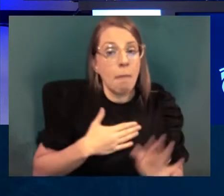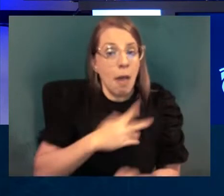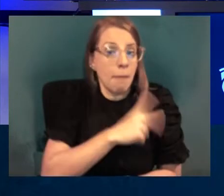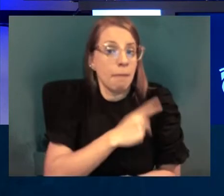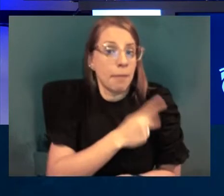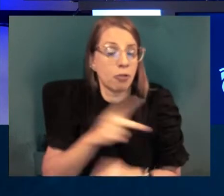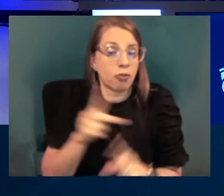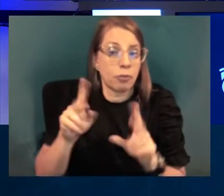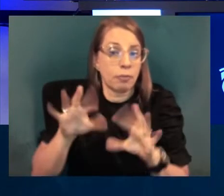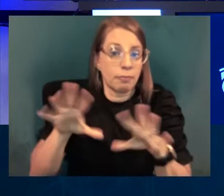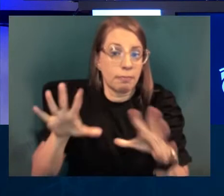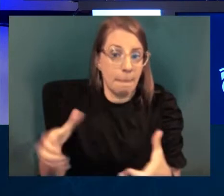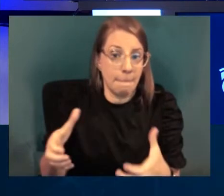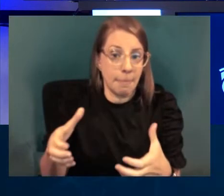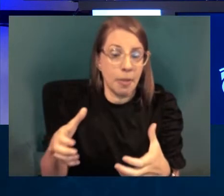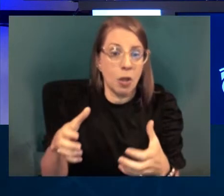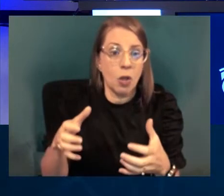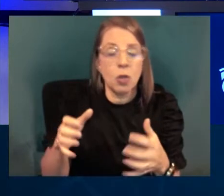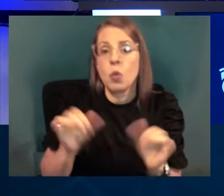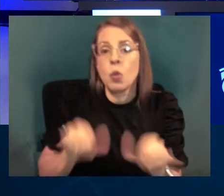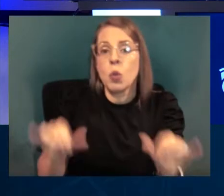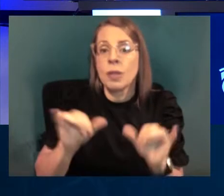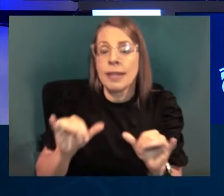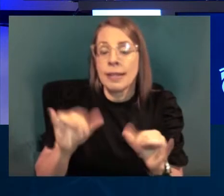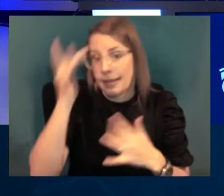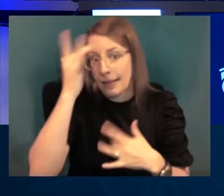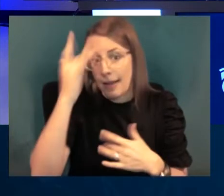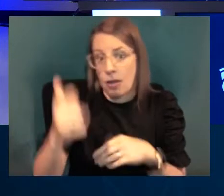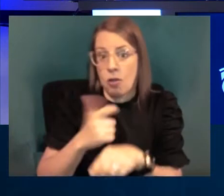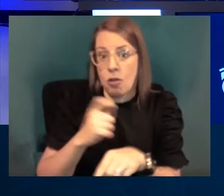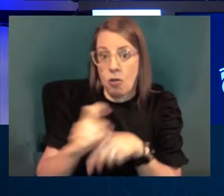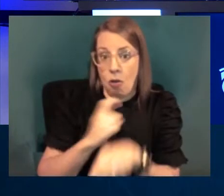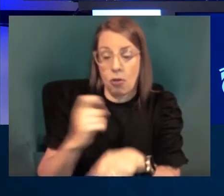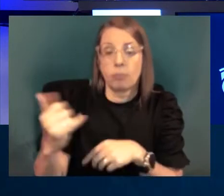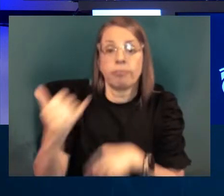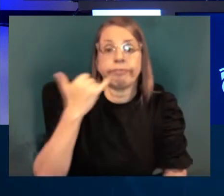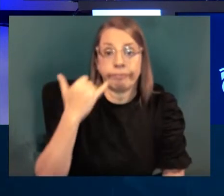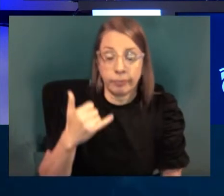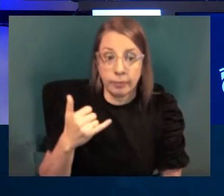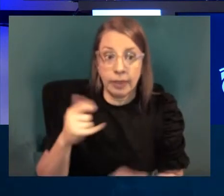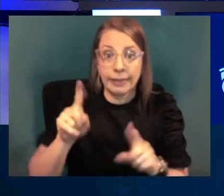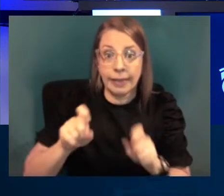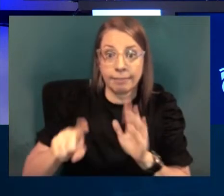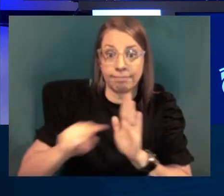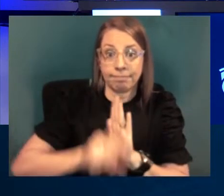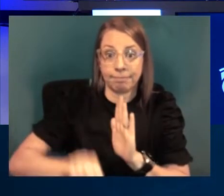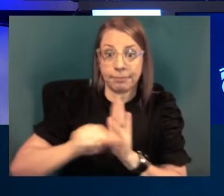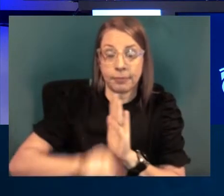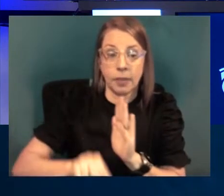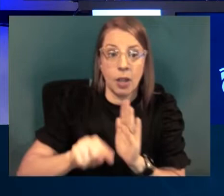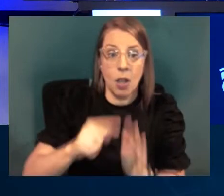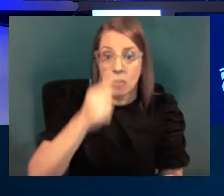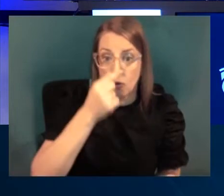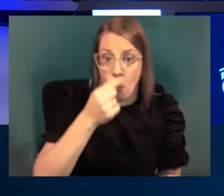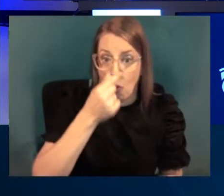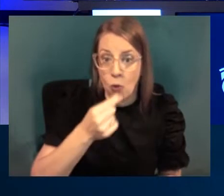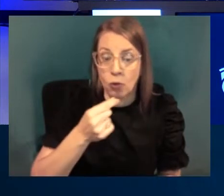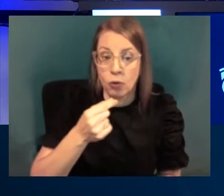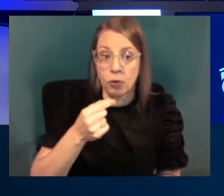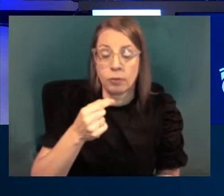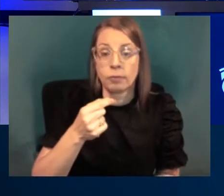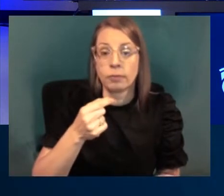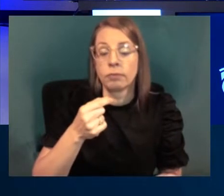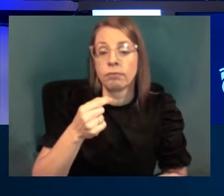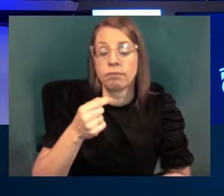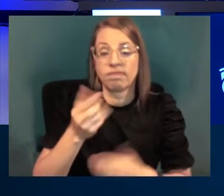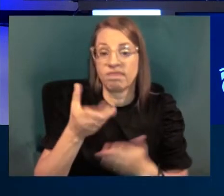sick calls we haven't had for over a year, and they're getting tested and they're negative. So people, the cold and flu, the junkiest stuff that we always get is out there. That